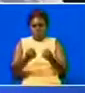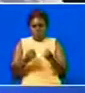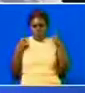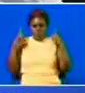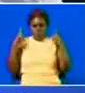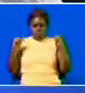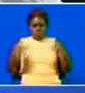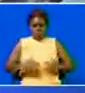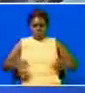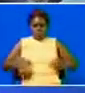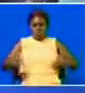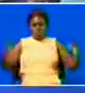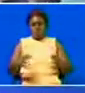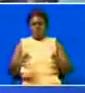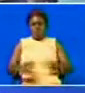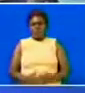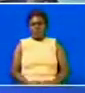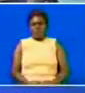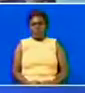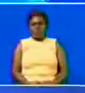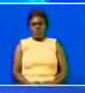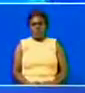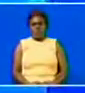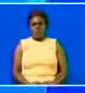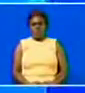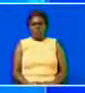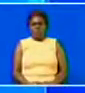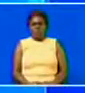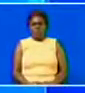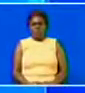community. Caroline B., KTN News. Detectives are investigating.